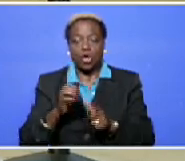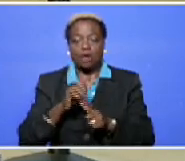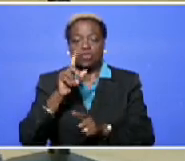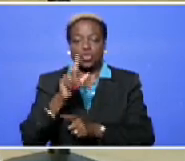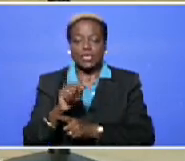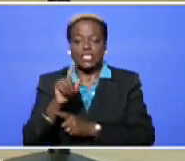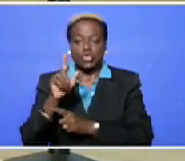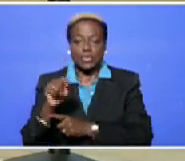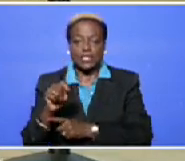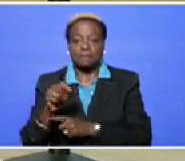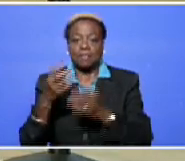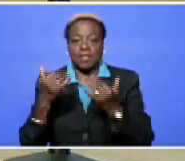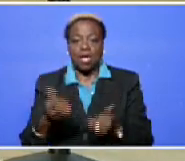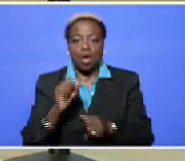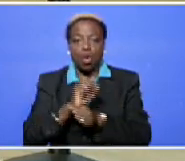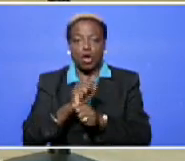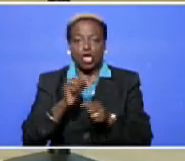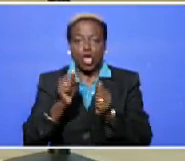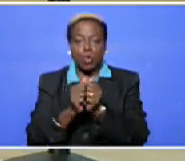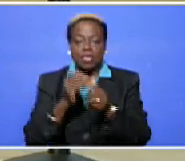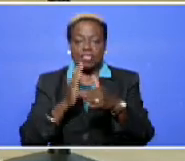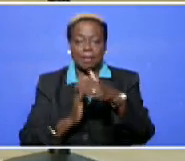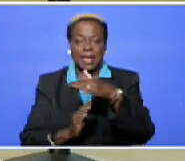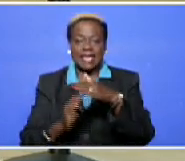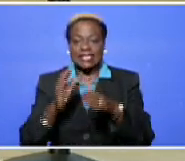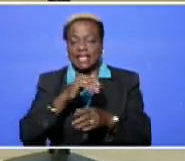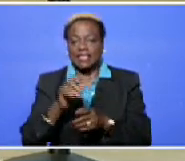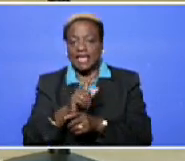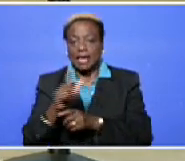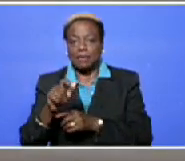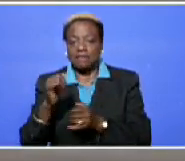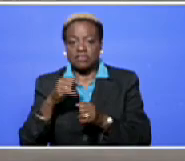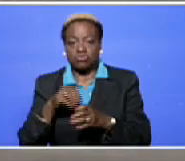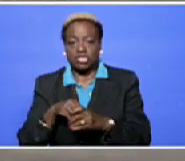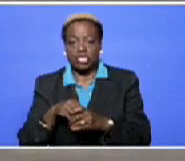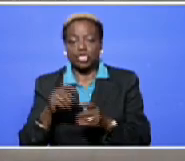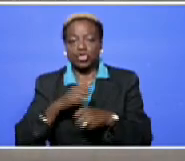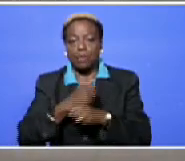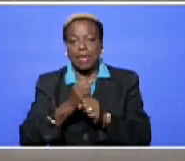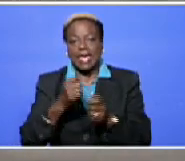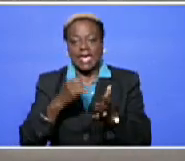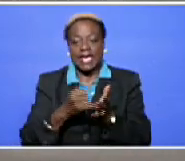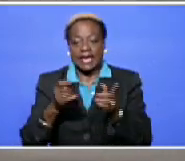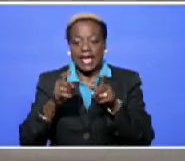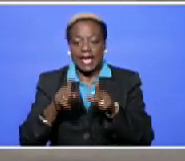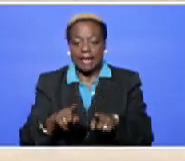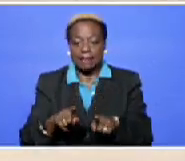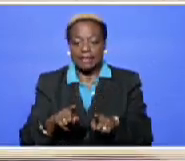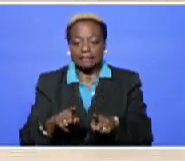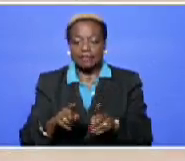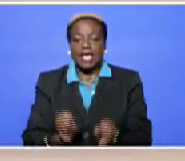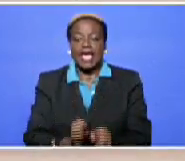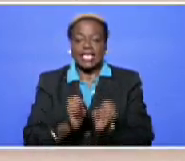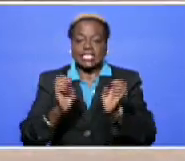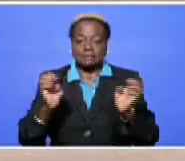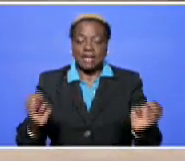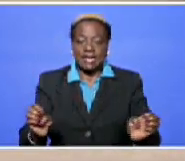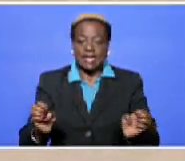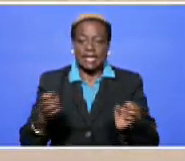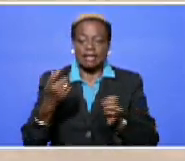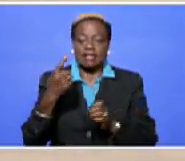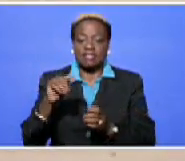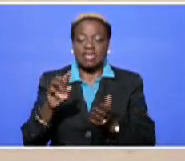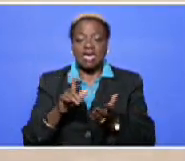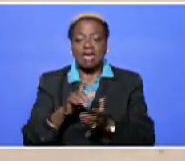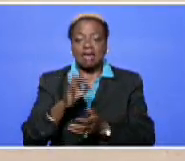working with the banks and the airport infrastructure to make it happen. As for expanding the fleet or other upgrades,